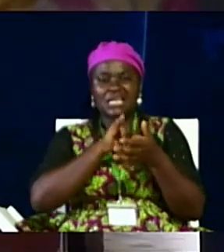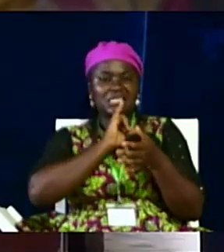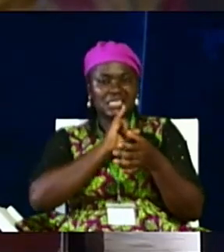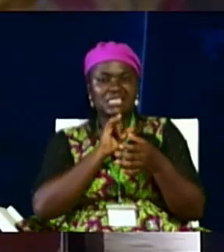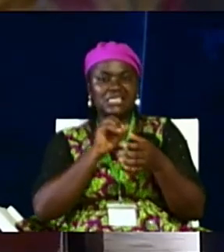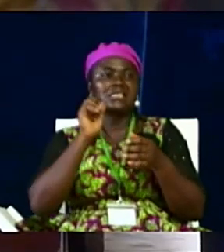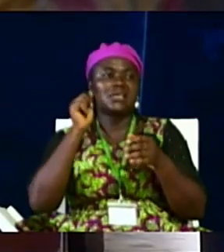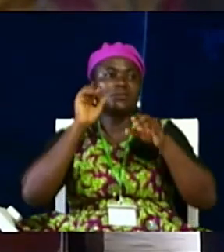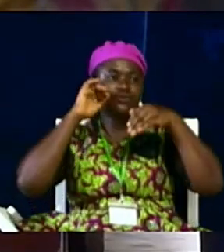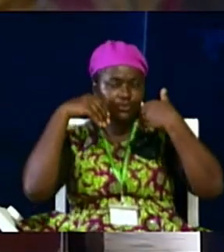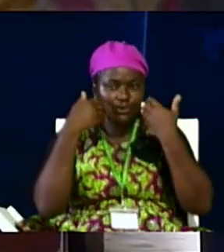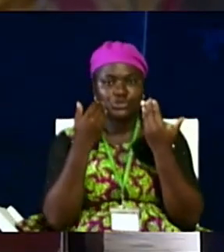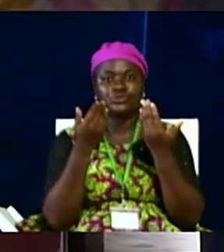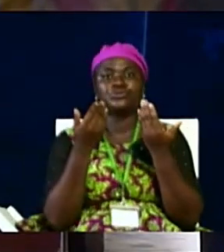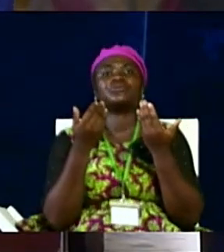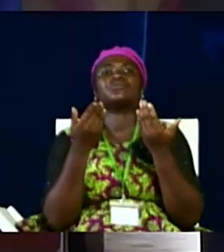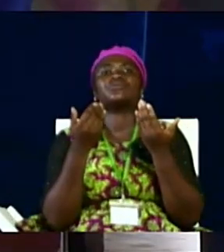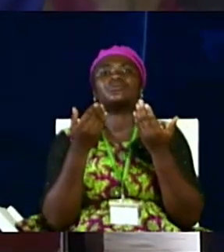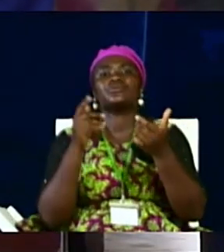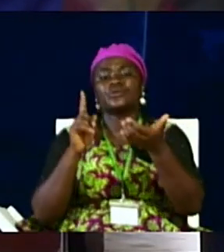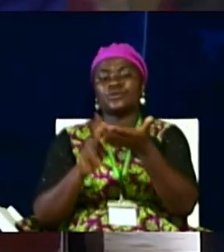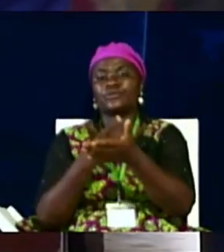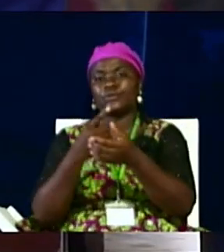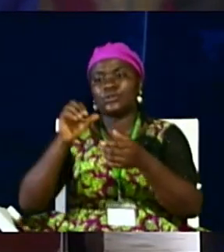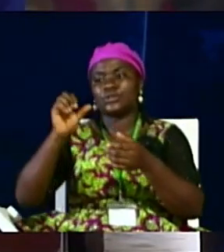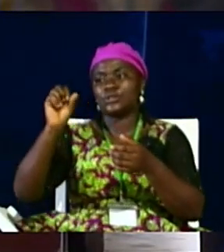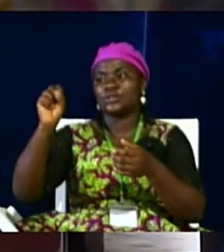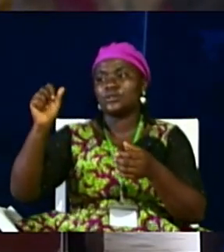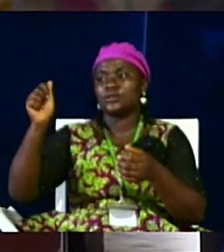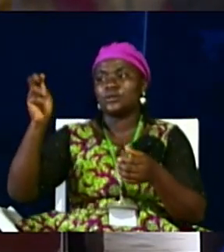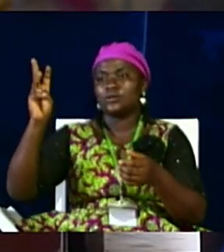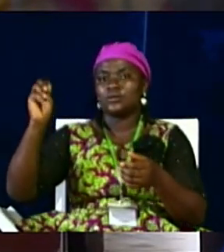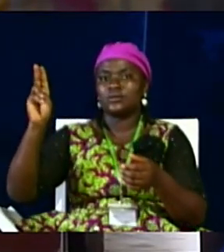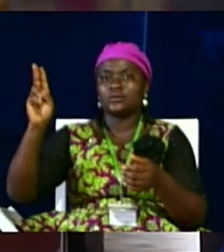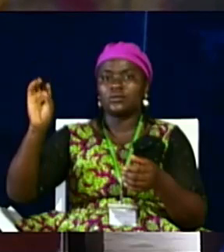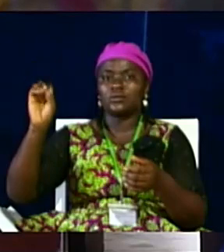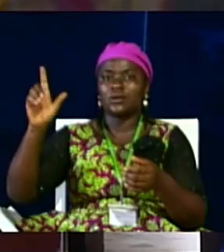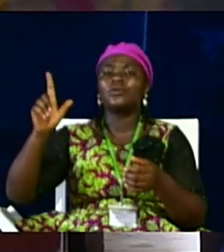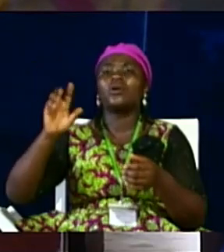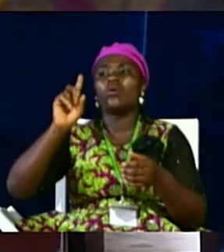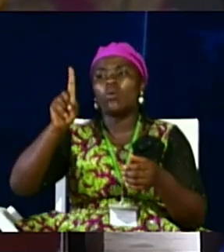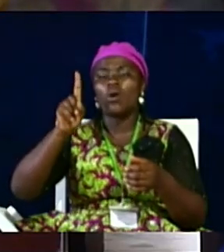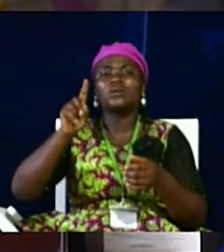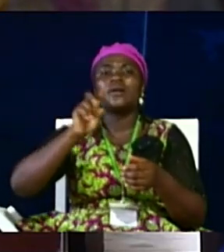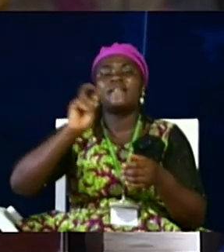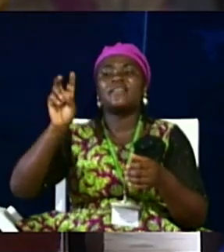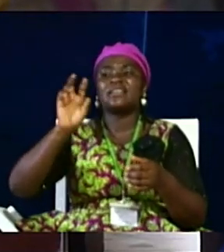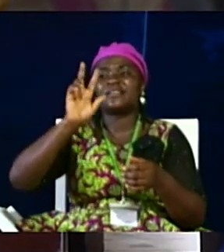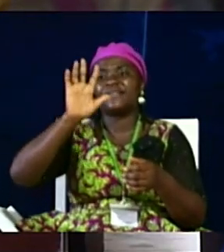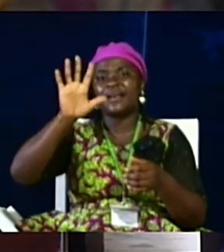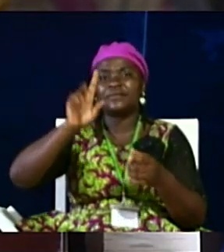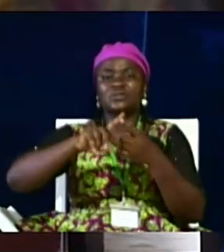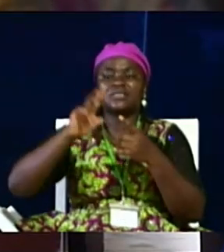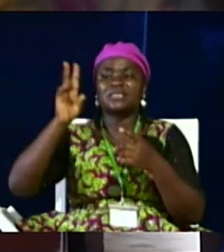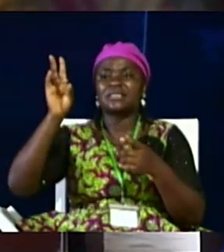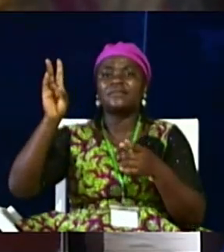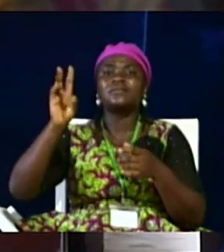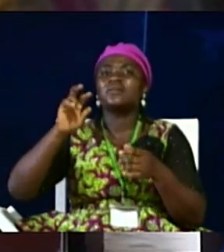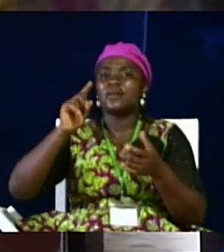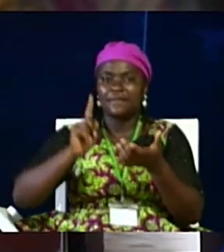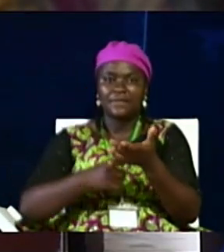reproach. 1 Samuel chapter 1, 5 to 7. 1 Samuel chapter